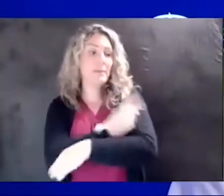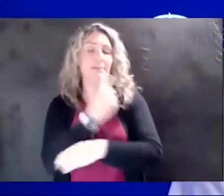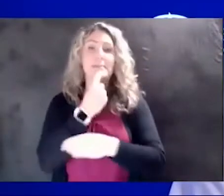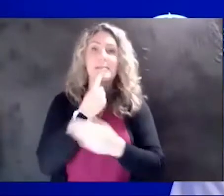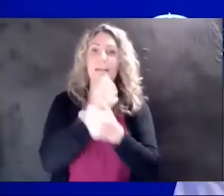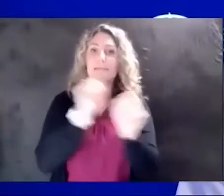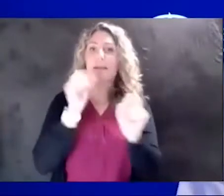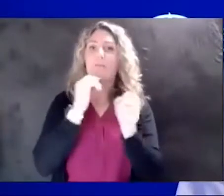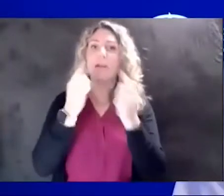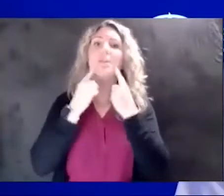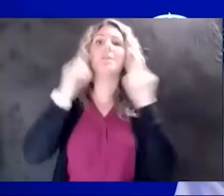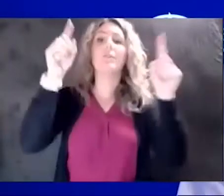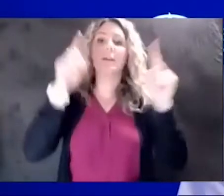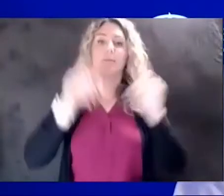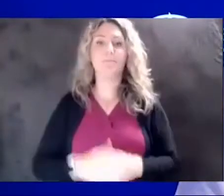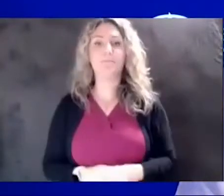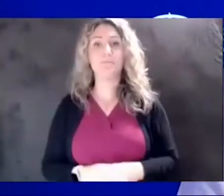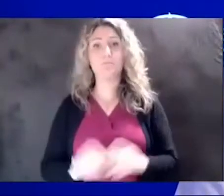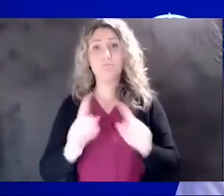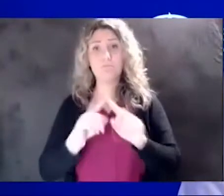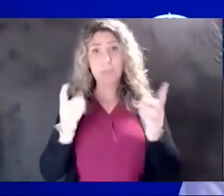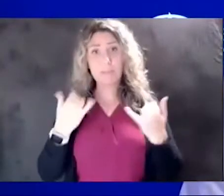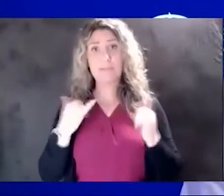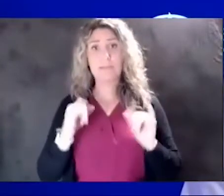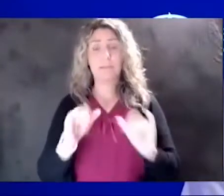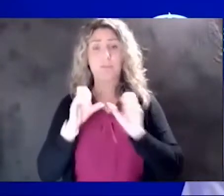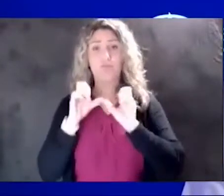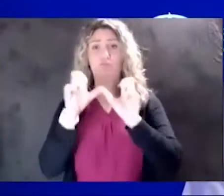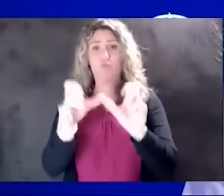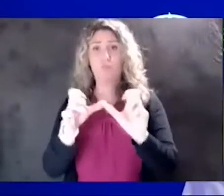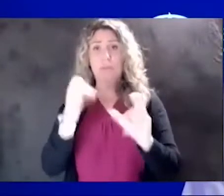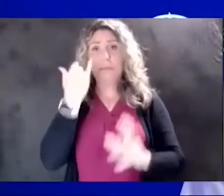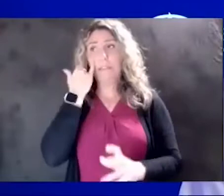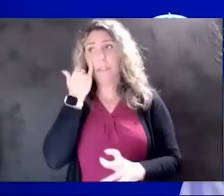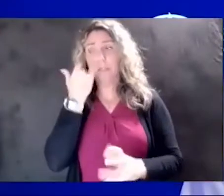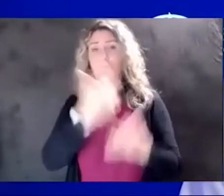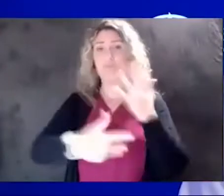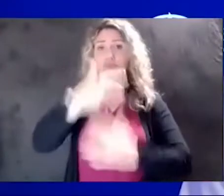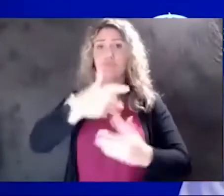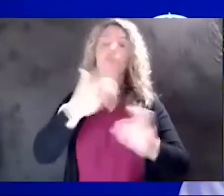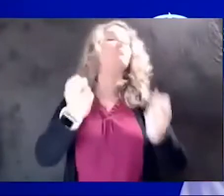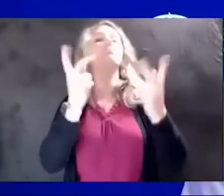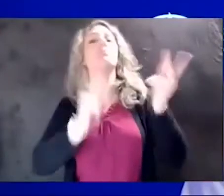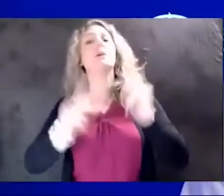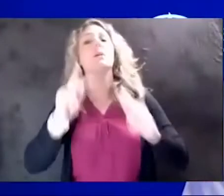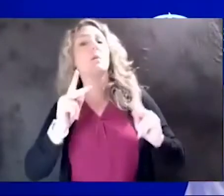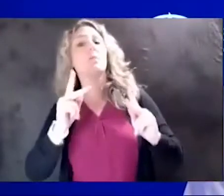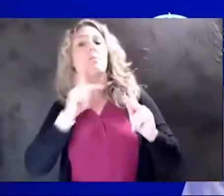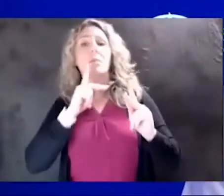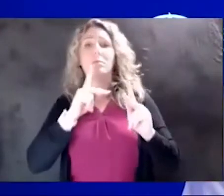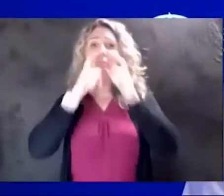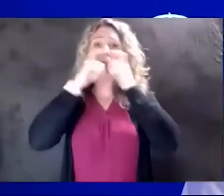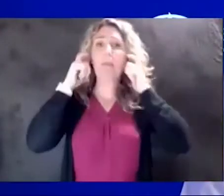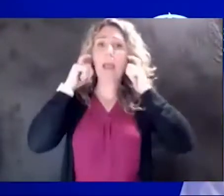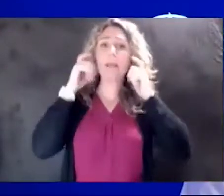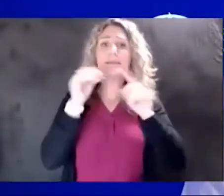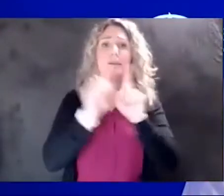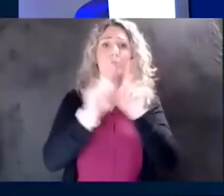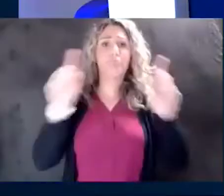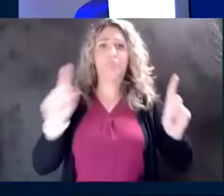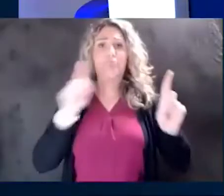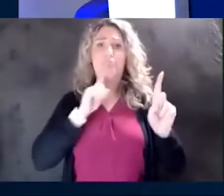effective. But you can still continue, if you are around a lot of people, to do those masking and distancing measures as